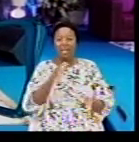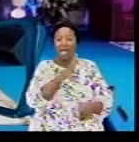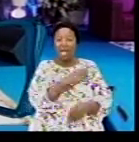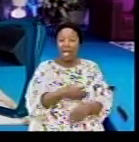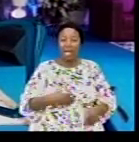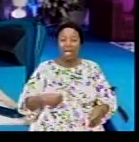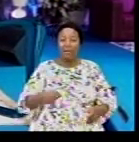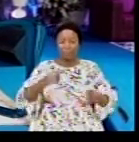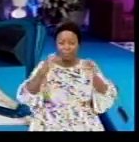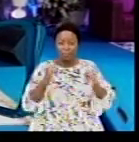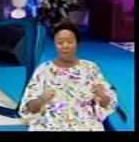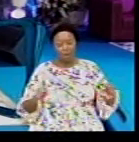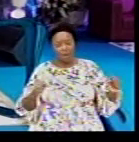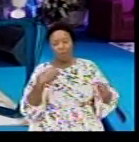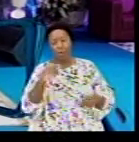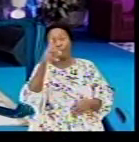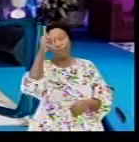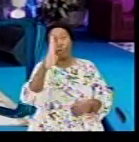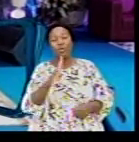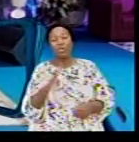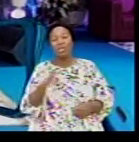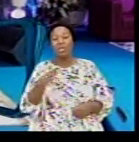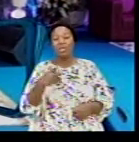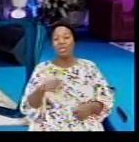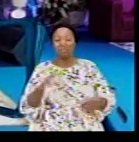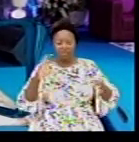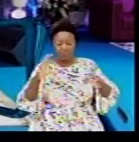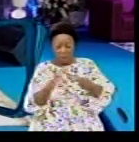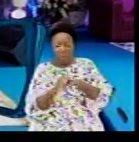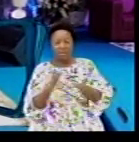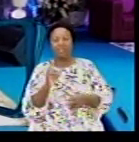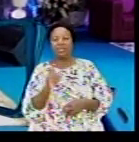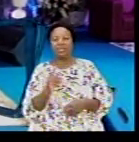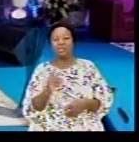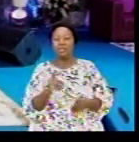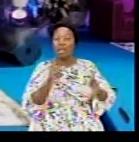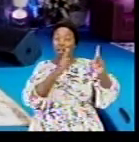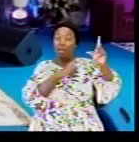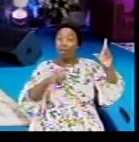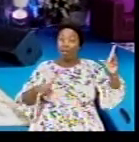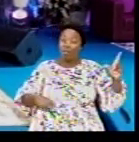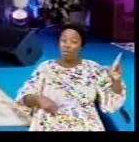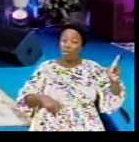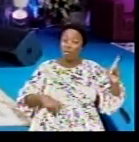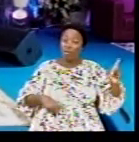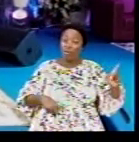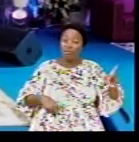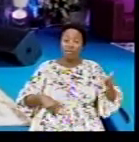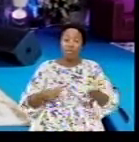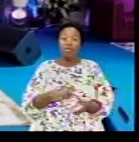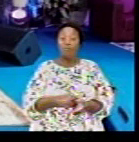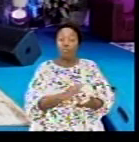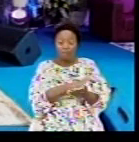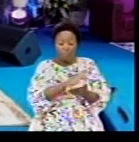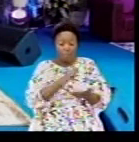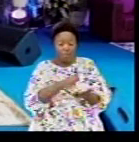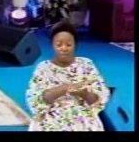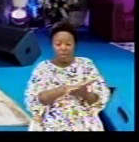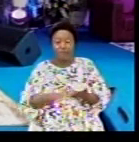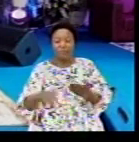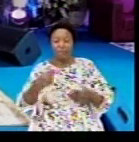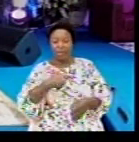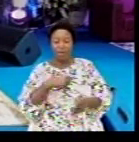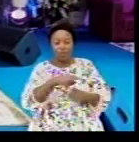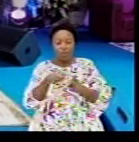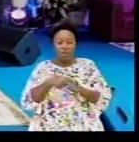and the power of God, the pardon connected. Lord, purify me. When we say